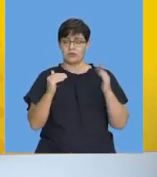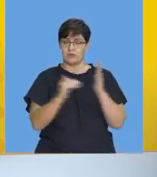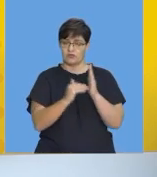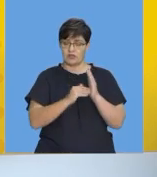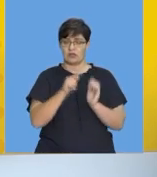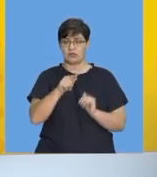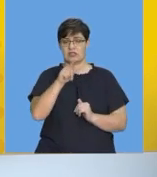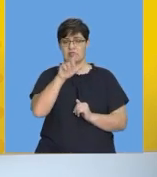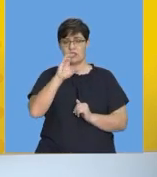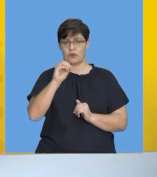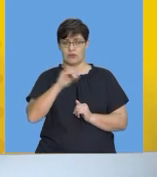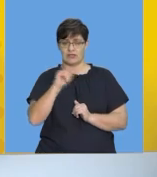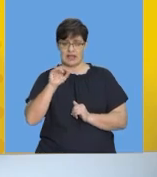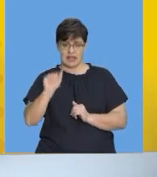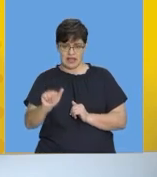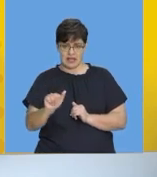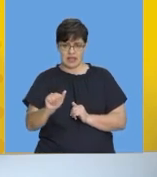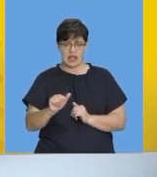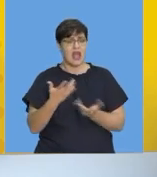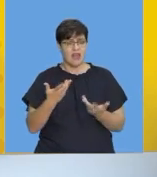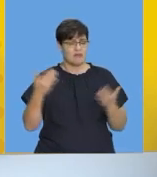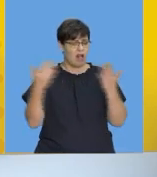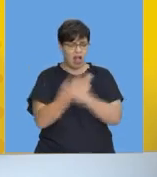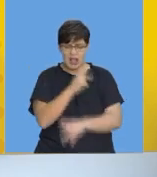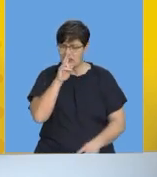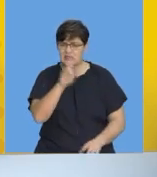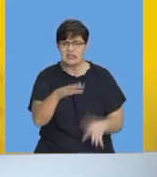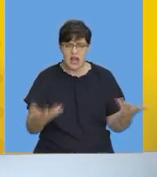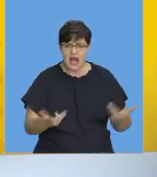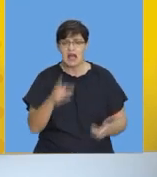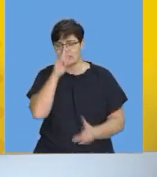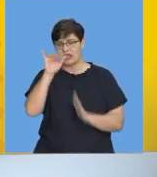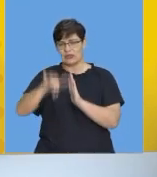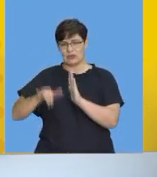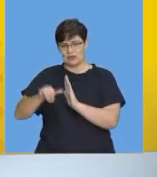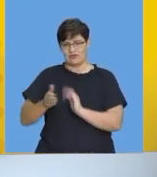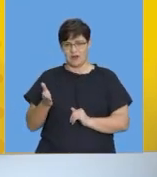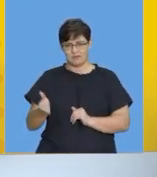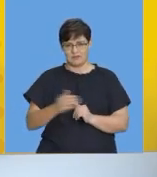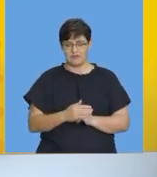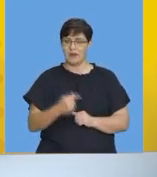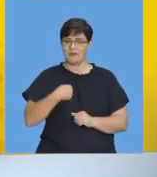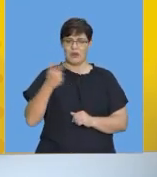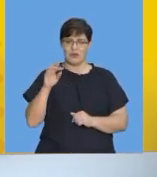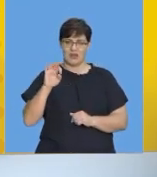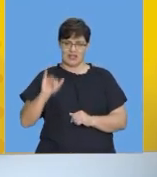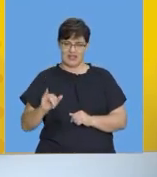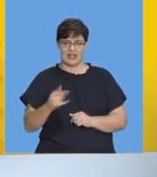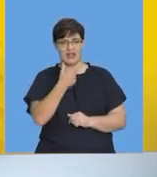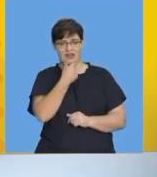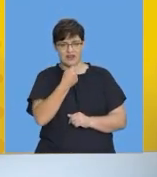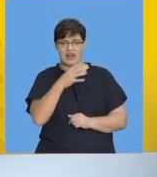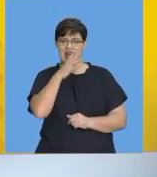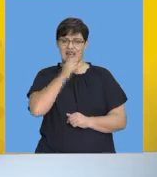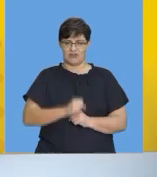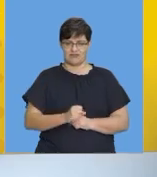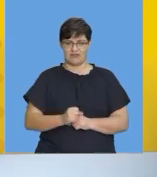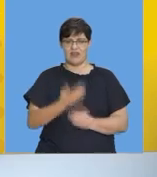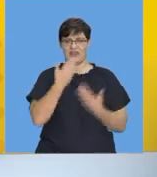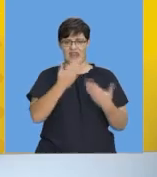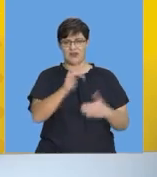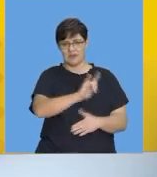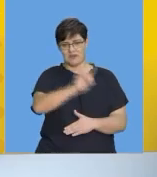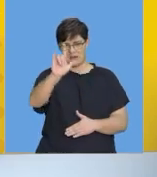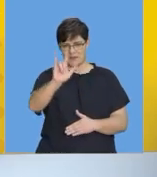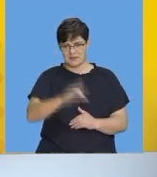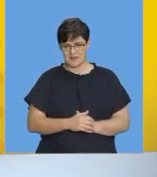www.wazamatrix.co.za, and if you missed any of the lessons, they are available on our YouTube channel. From me, Luni, Nicolene, and Ashraf, thank you